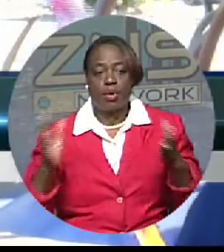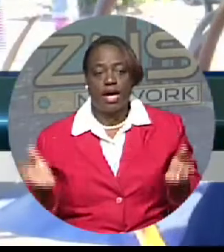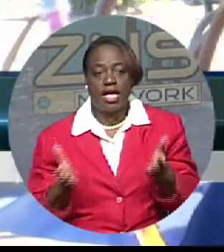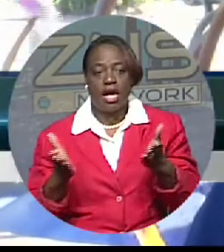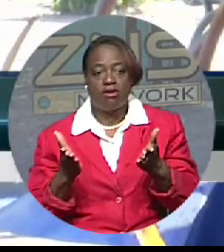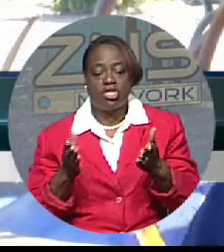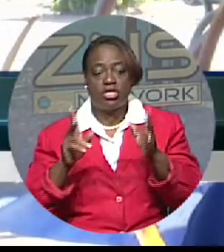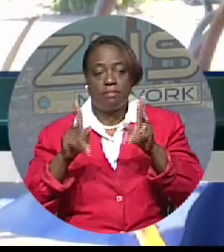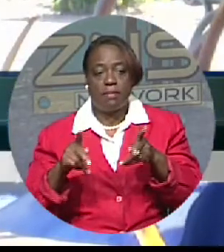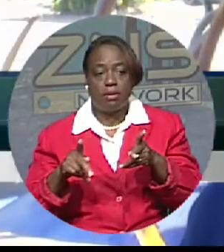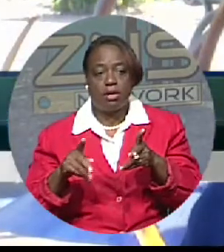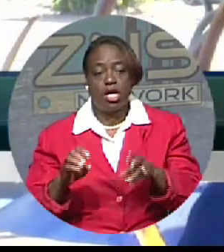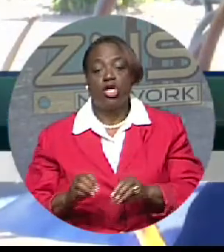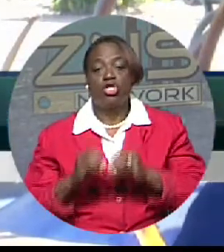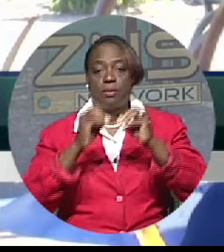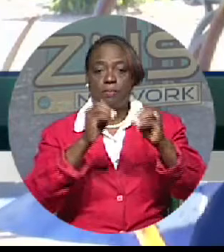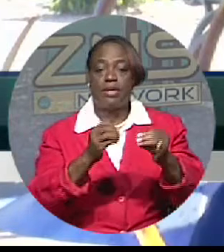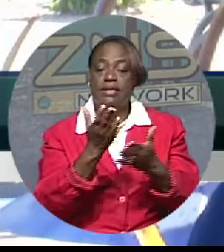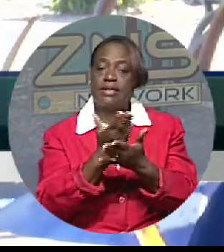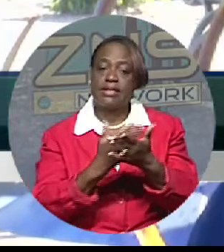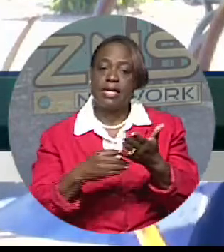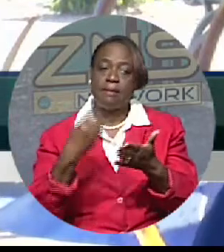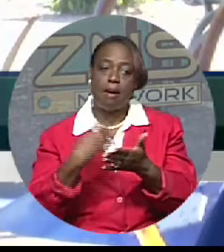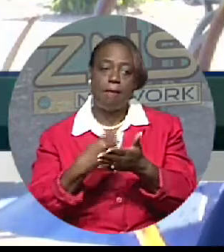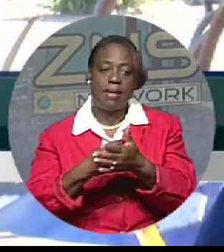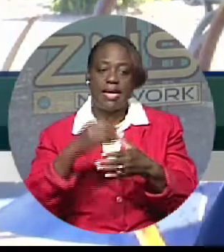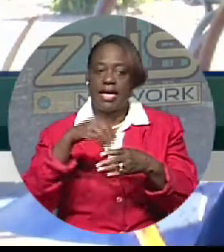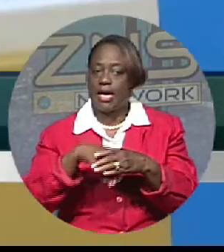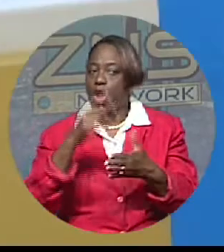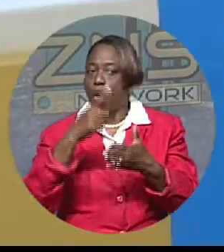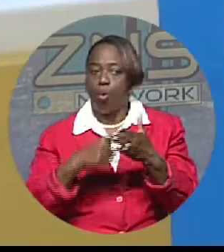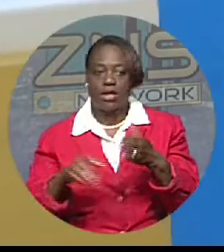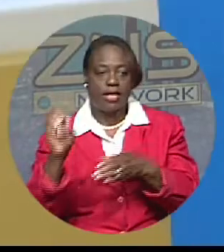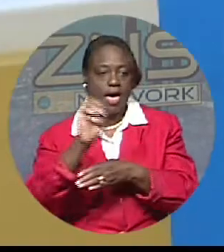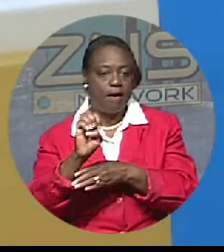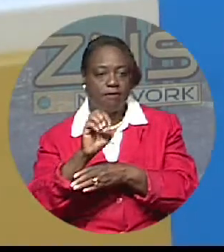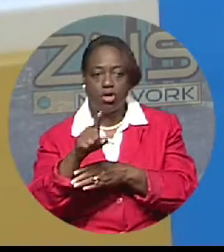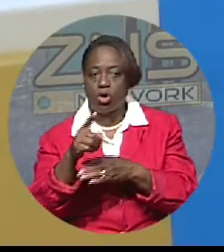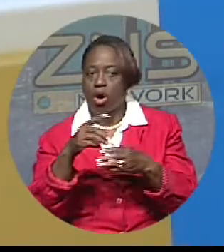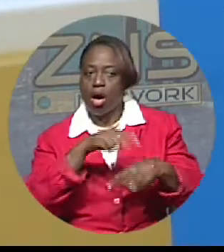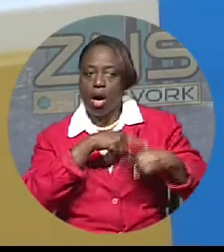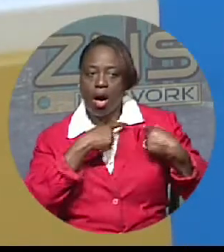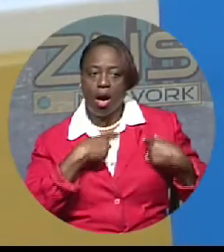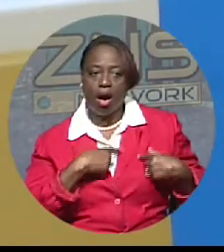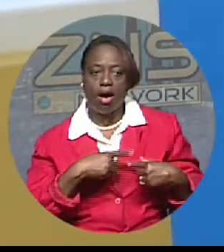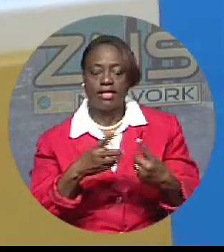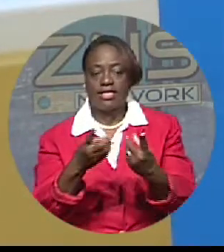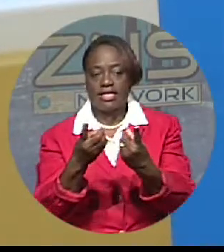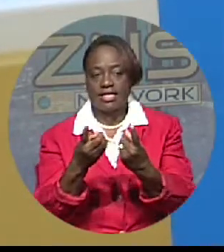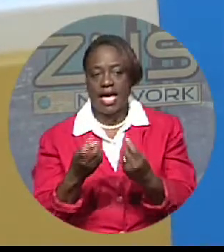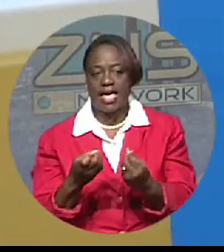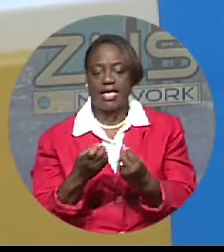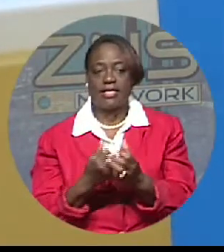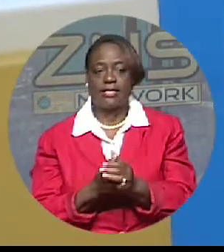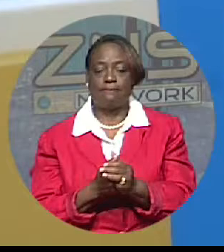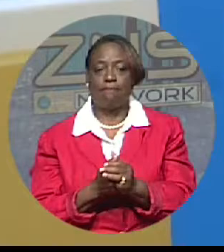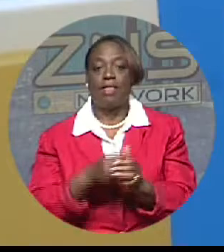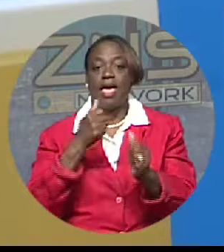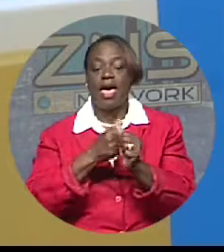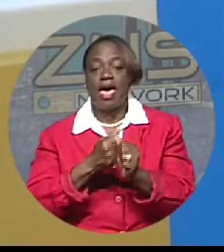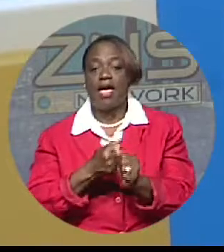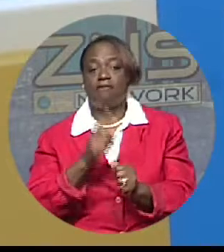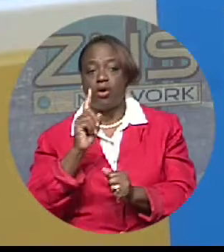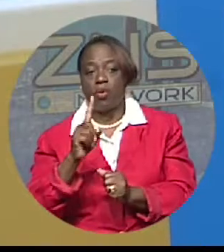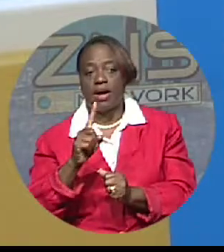put some funds in. Whatever your heart desires, it will be a help. NAD officials are urging everyone to leave their spare change because